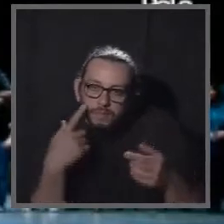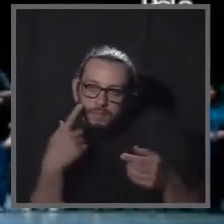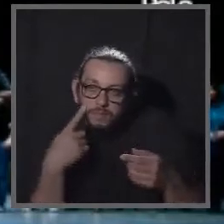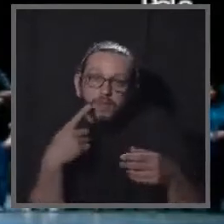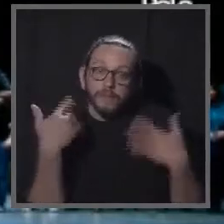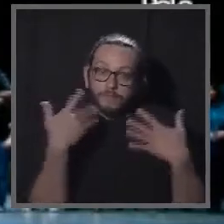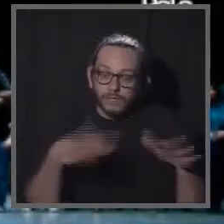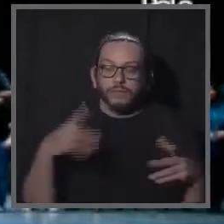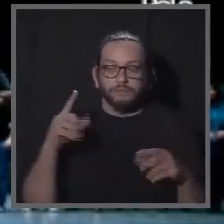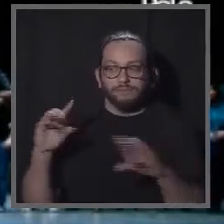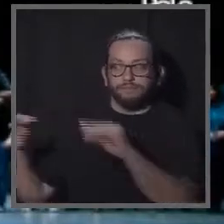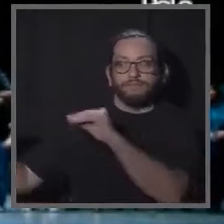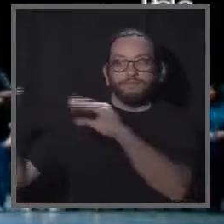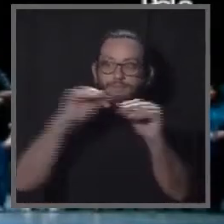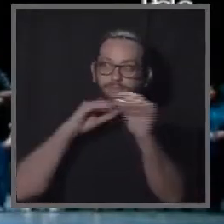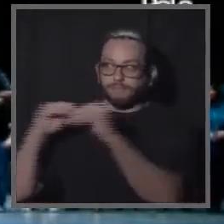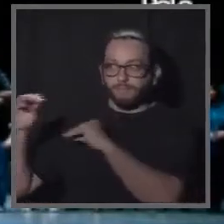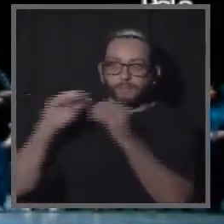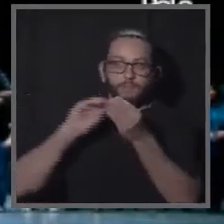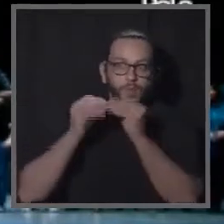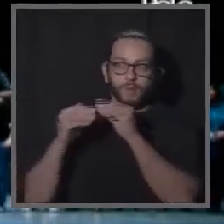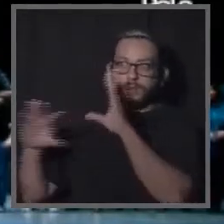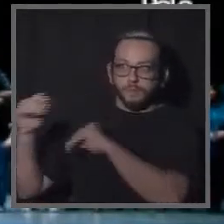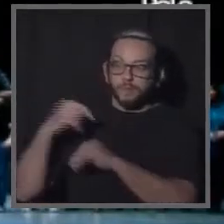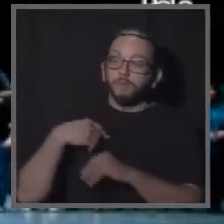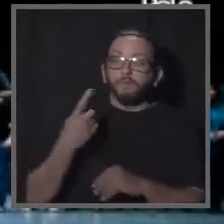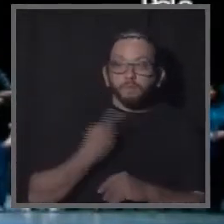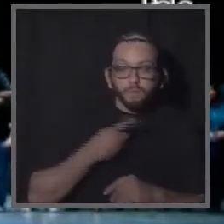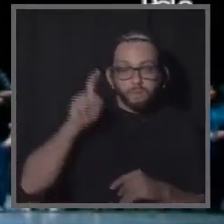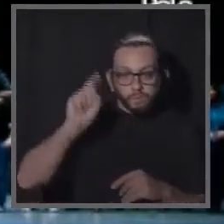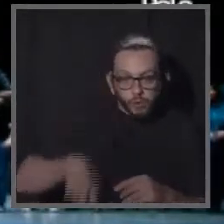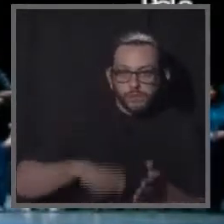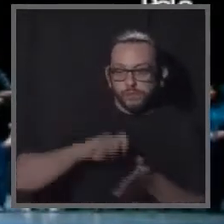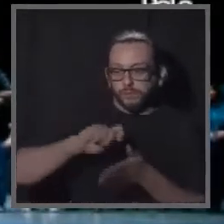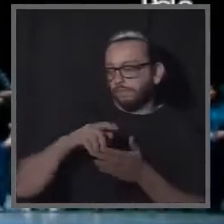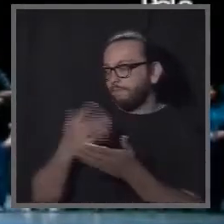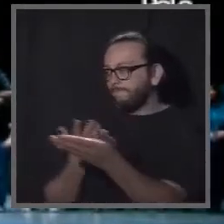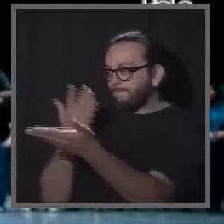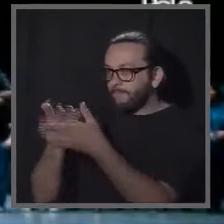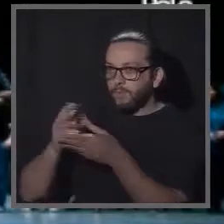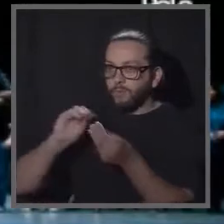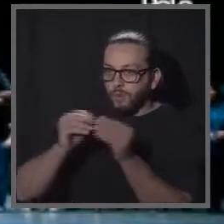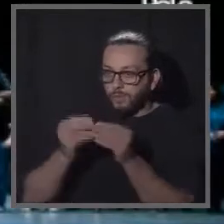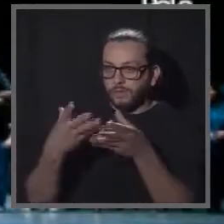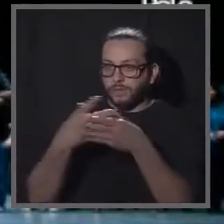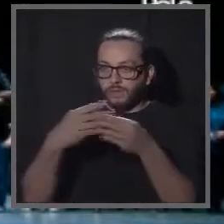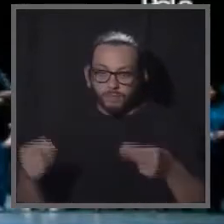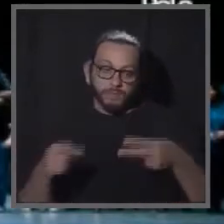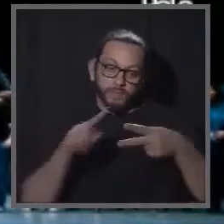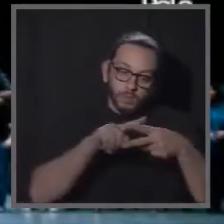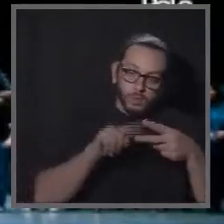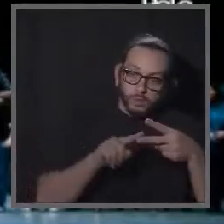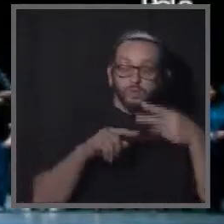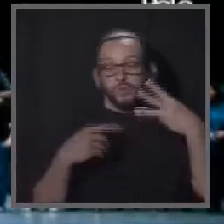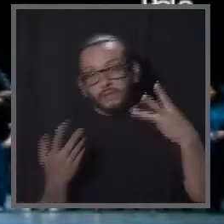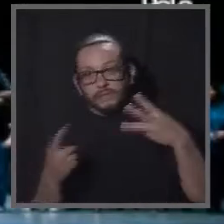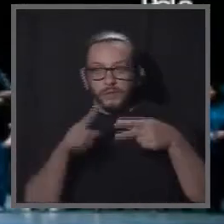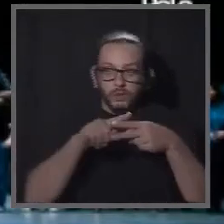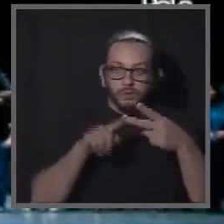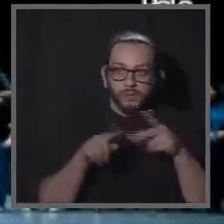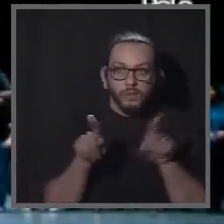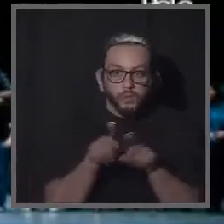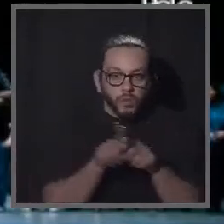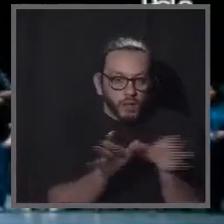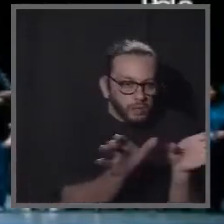But whenever there was a criticism, two or three solutions should have been presented. And so as a result, we have this